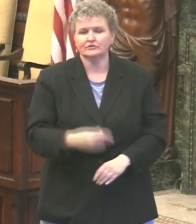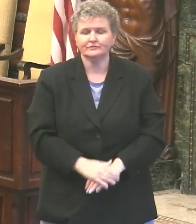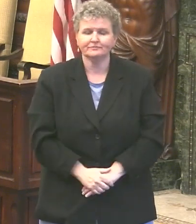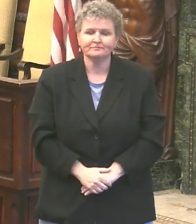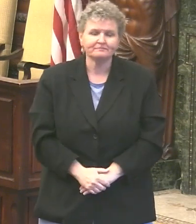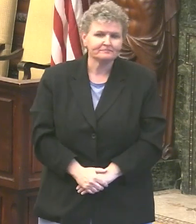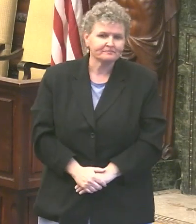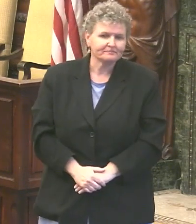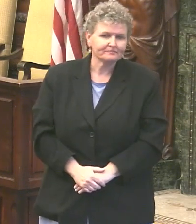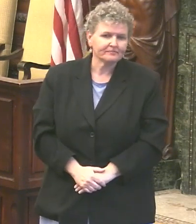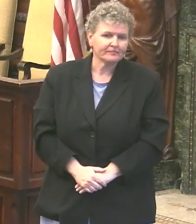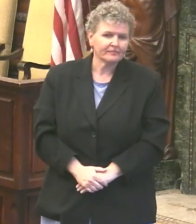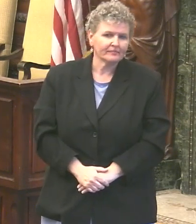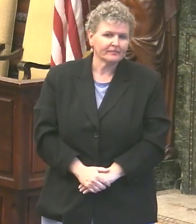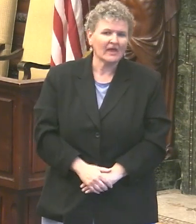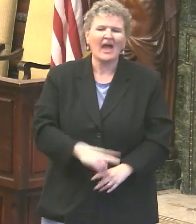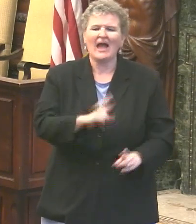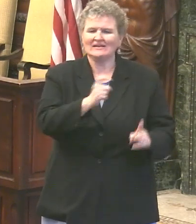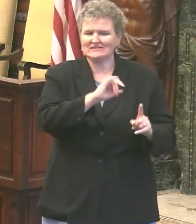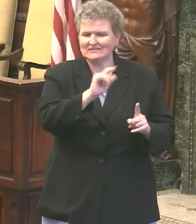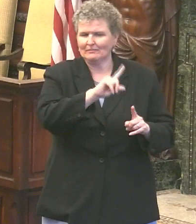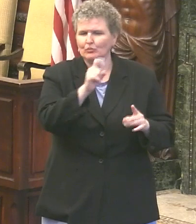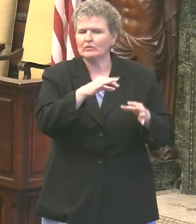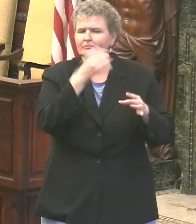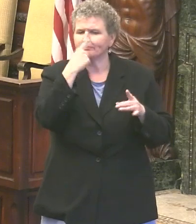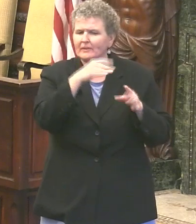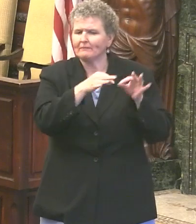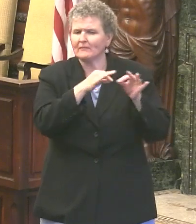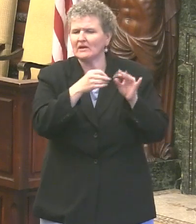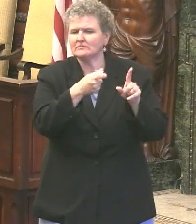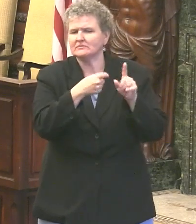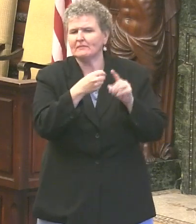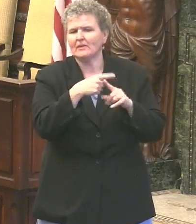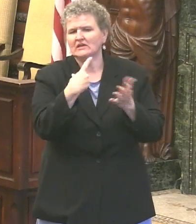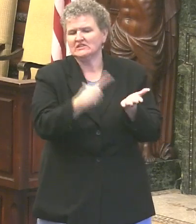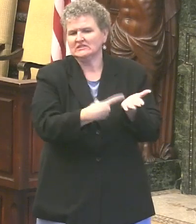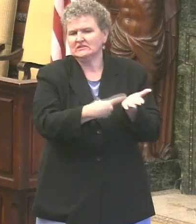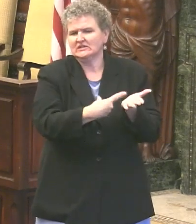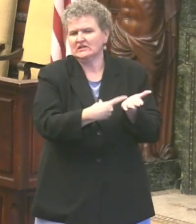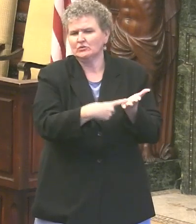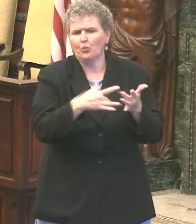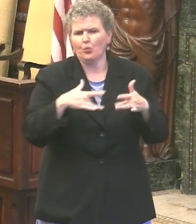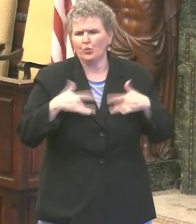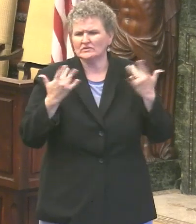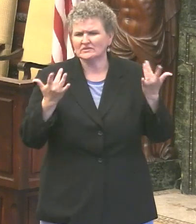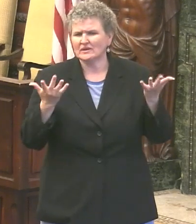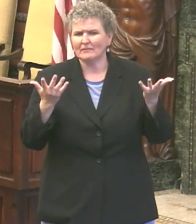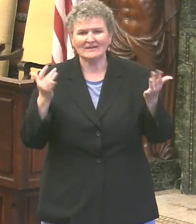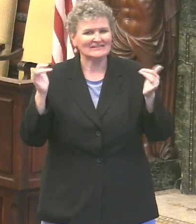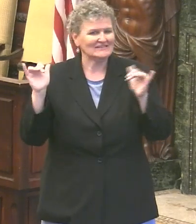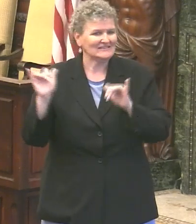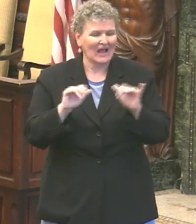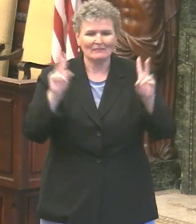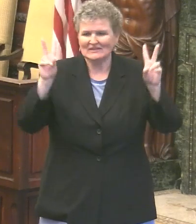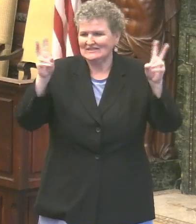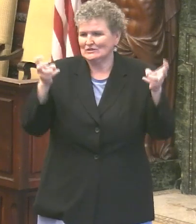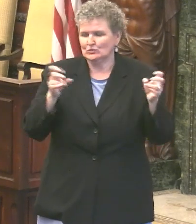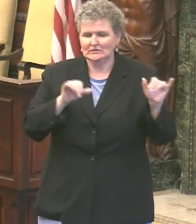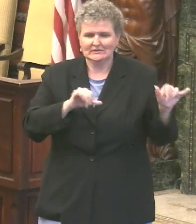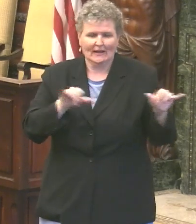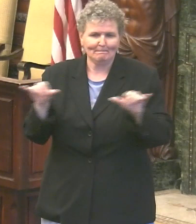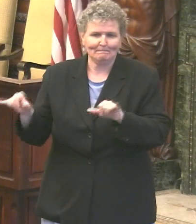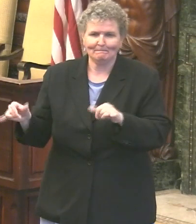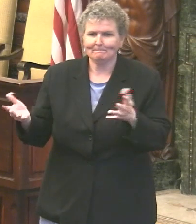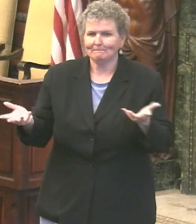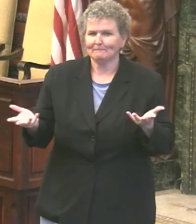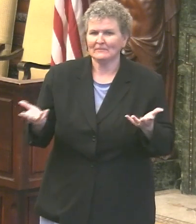the same thing. Mayor, can you provide any other details on that meeting, where and when it was? And same issue. Its location's not